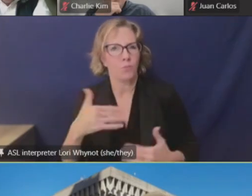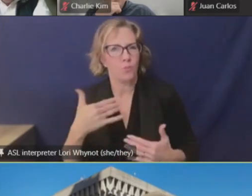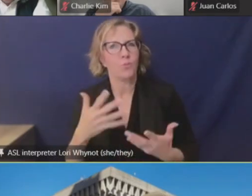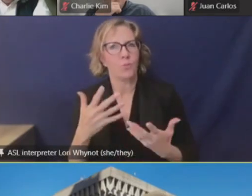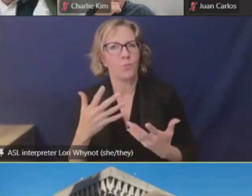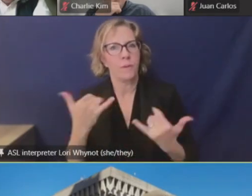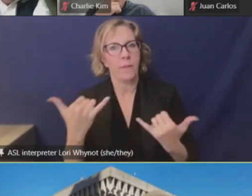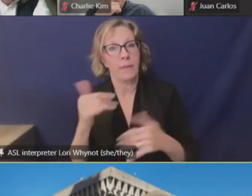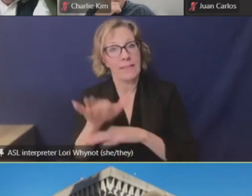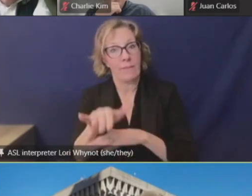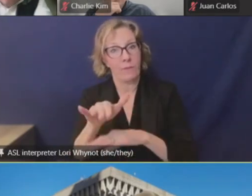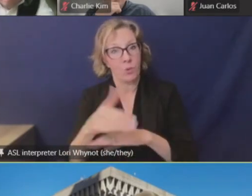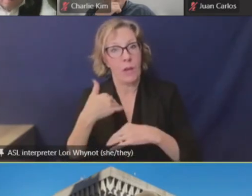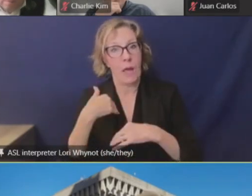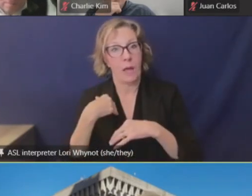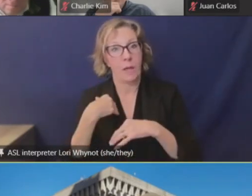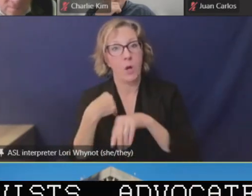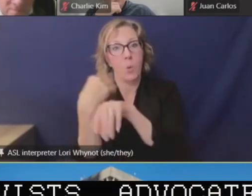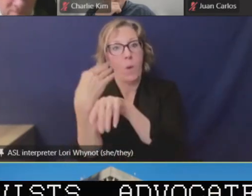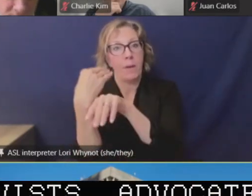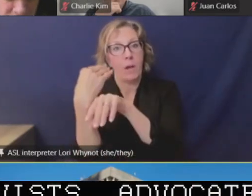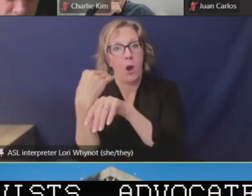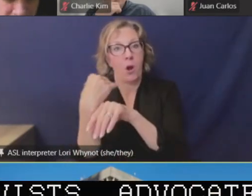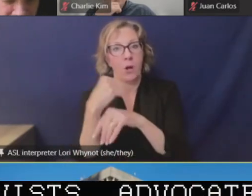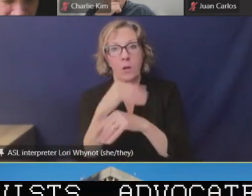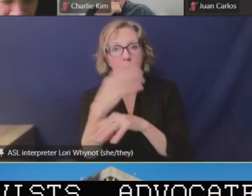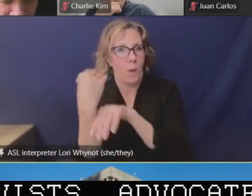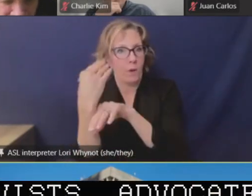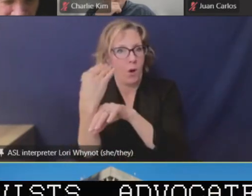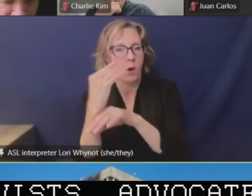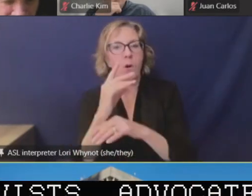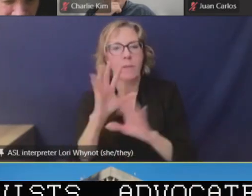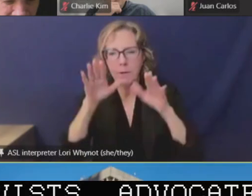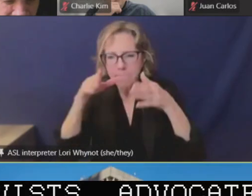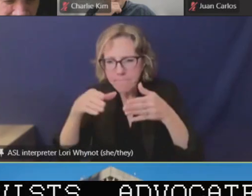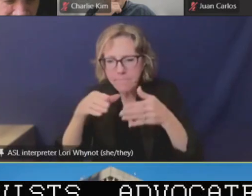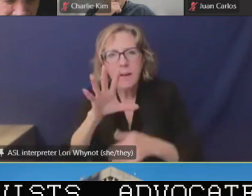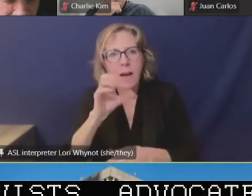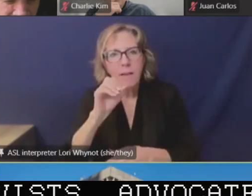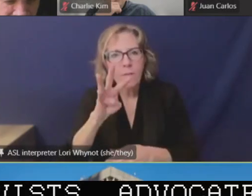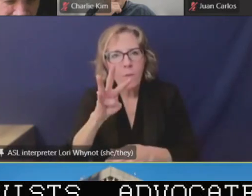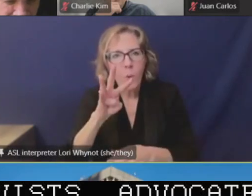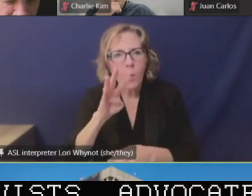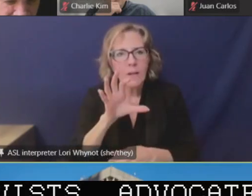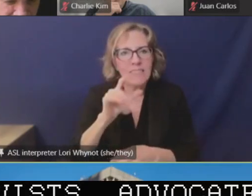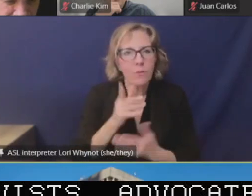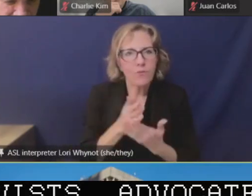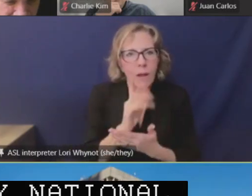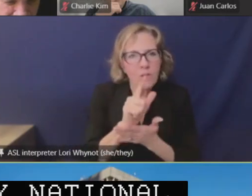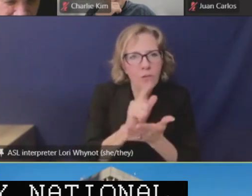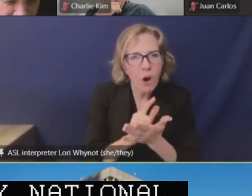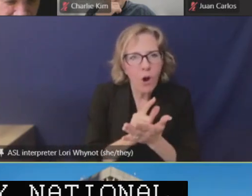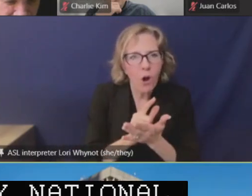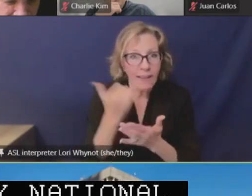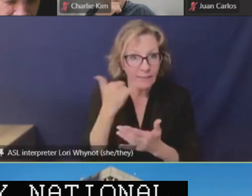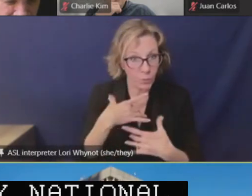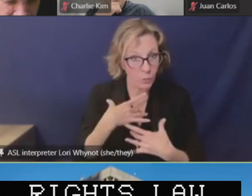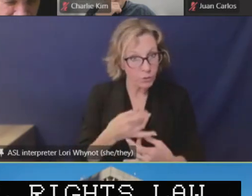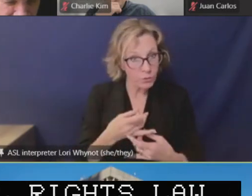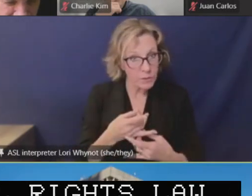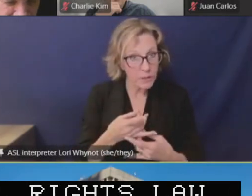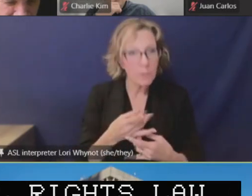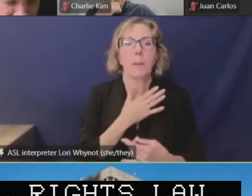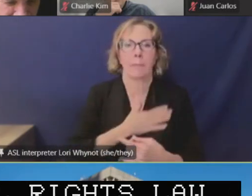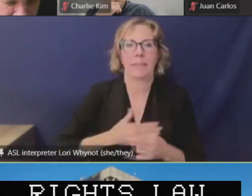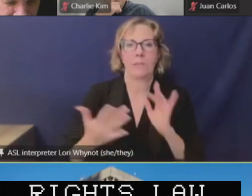looking at 504, another civil rights law. So I would say, anyone who's interested, please reach out to us